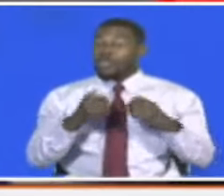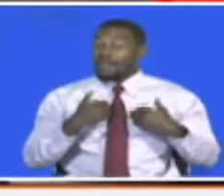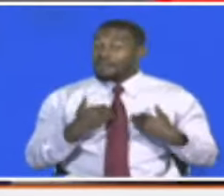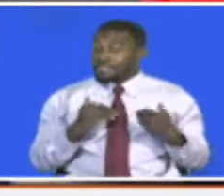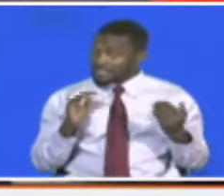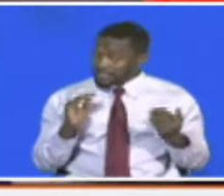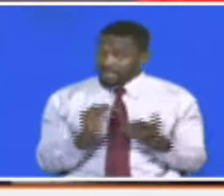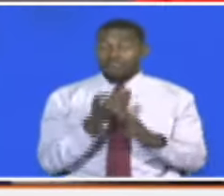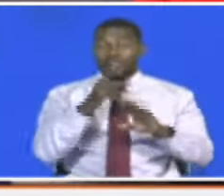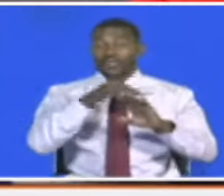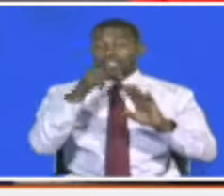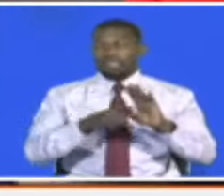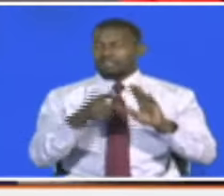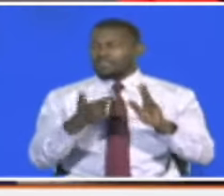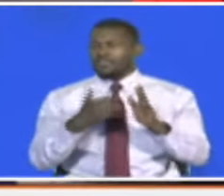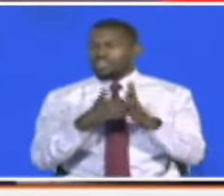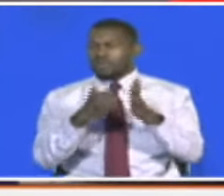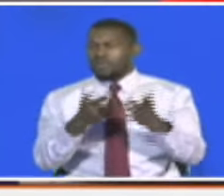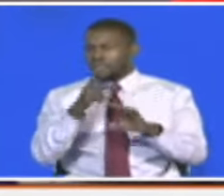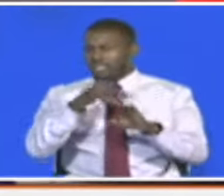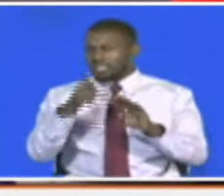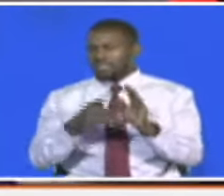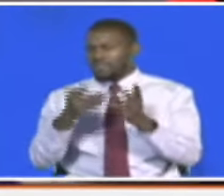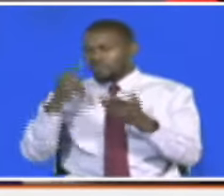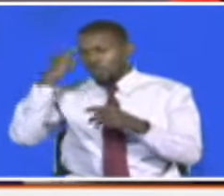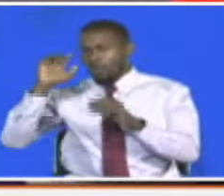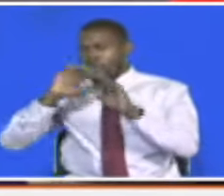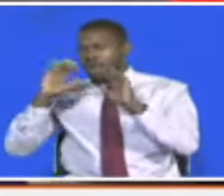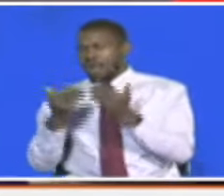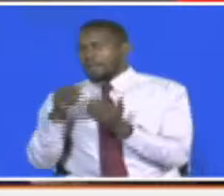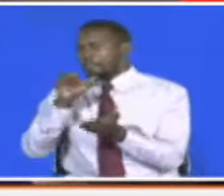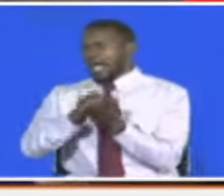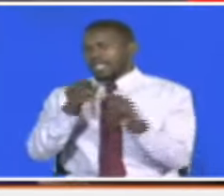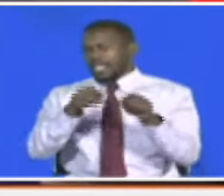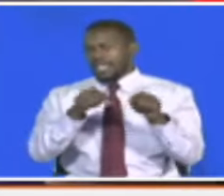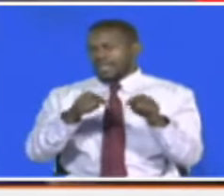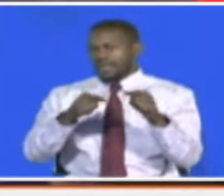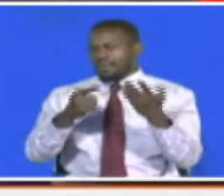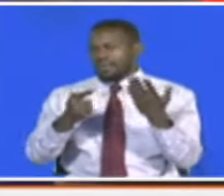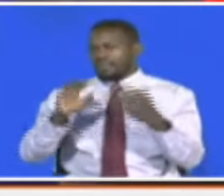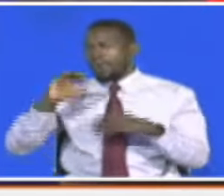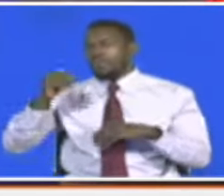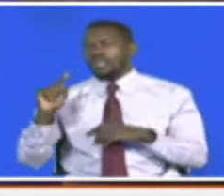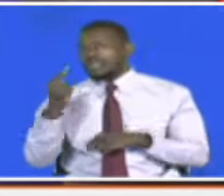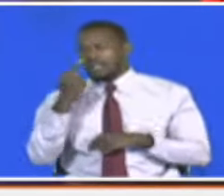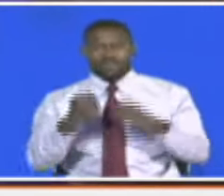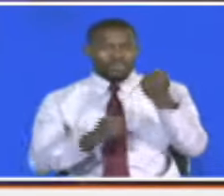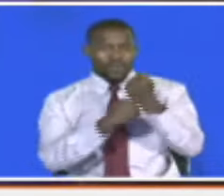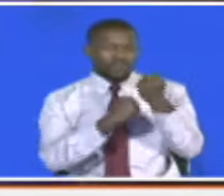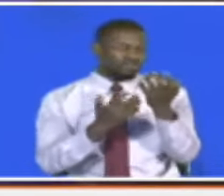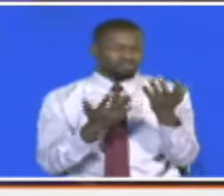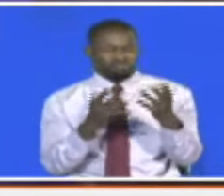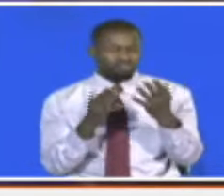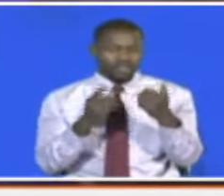Kenya University, we have got projects funded by World Bank that really support around 50 entrepreneurs in the areas of